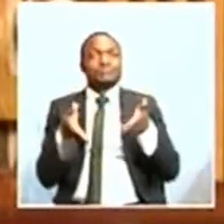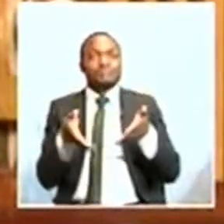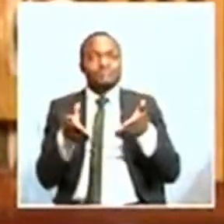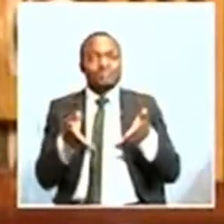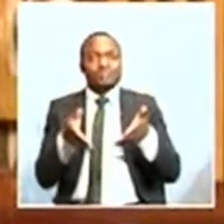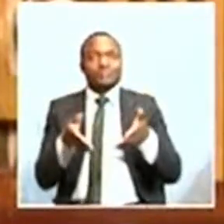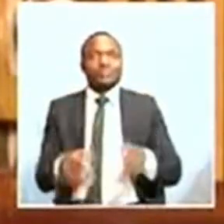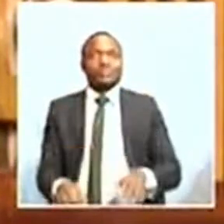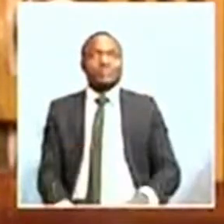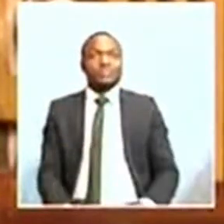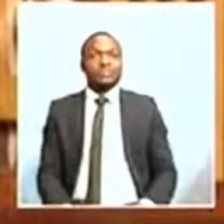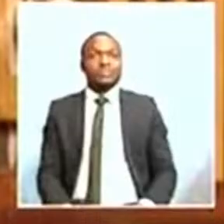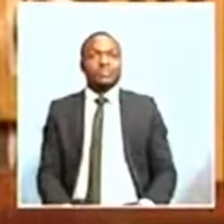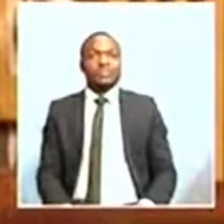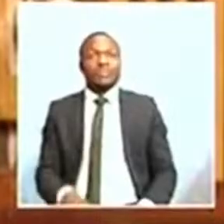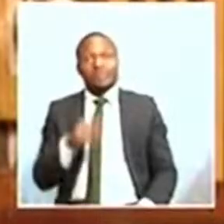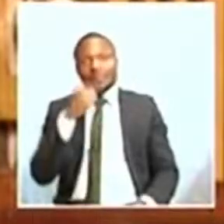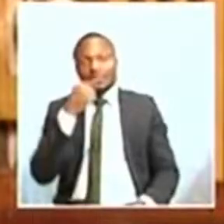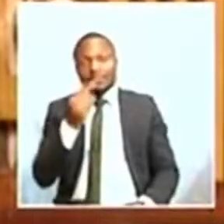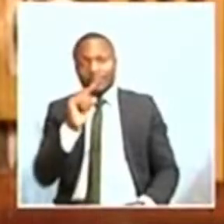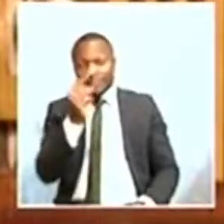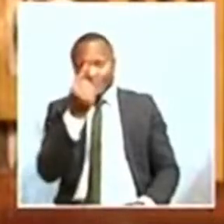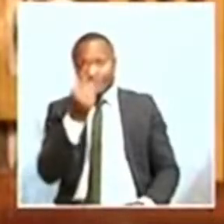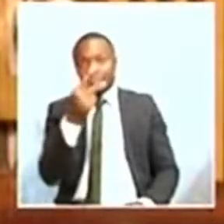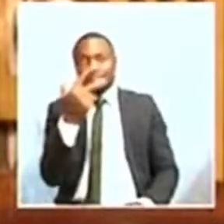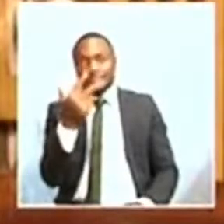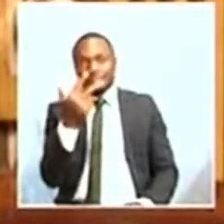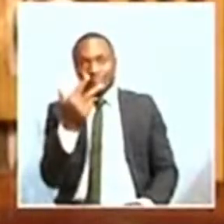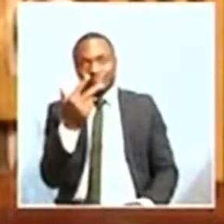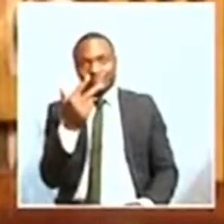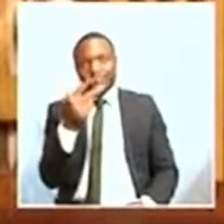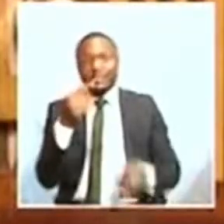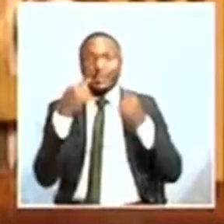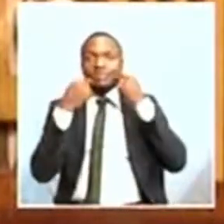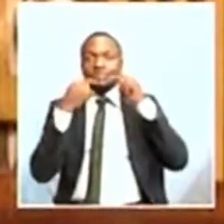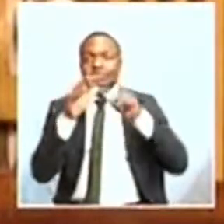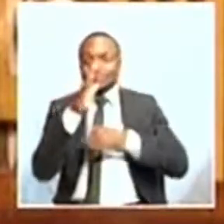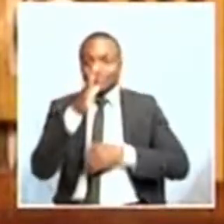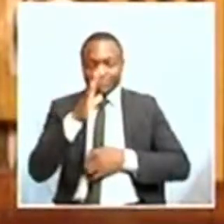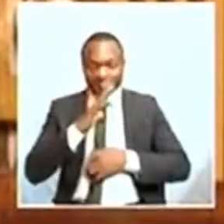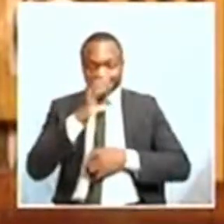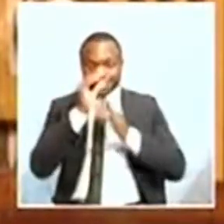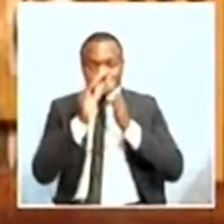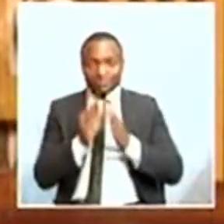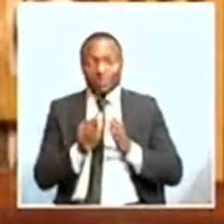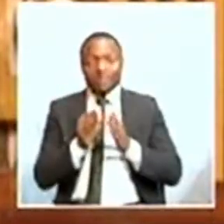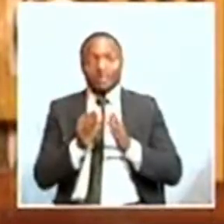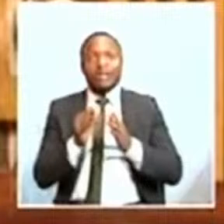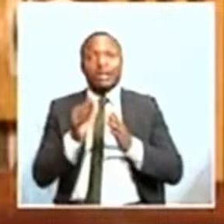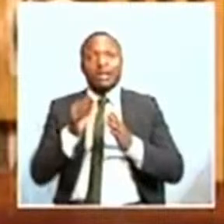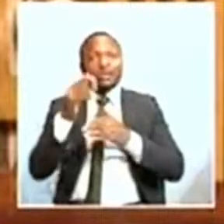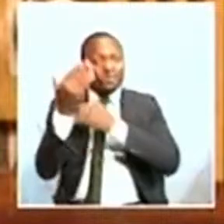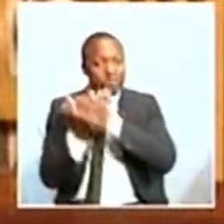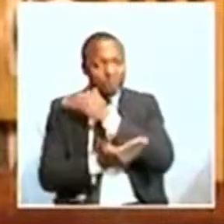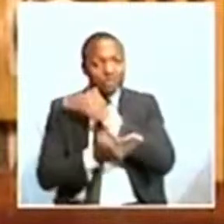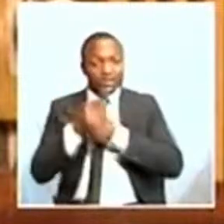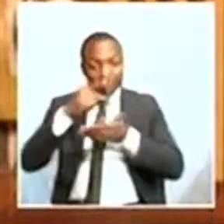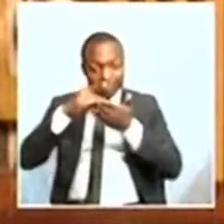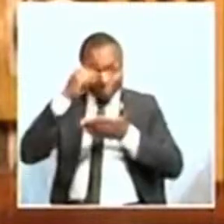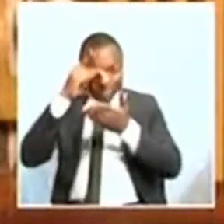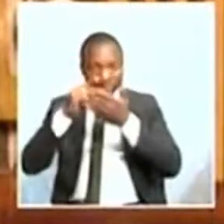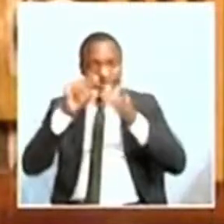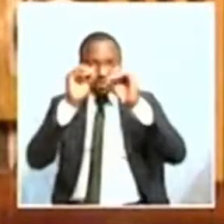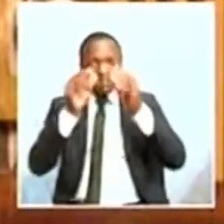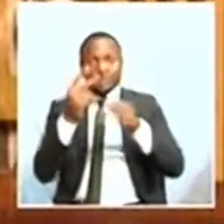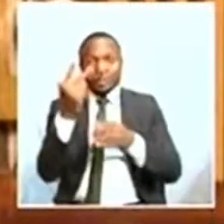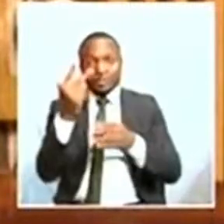and just to mention that the first 3 announcements, Madam Speaker, did recognize pupils and teachers